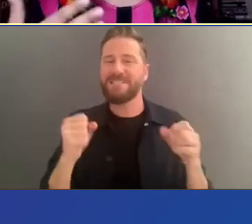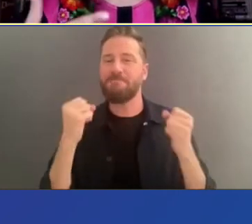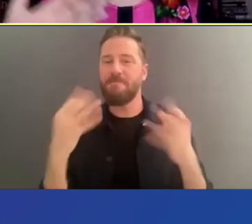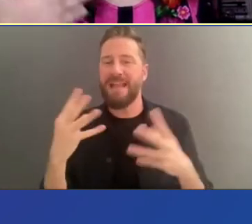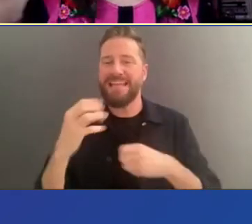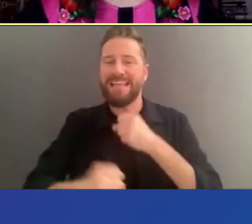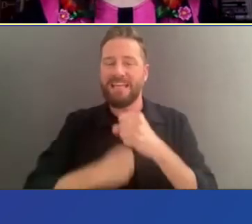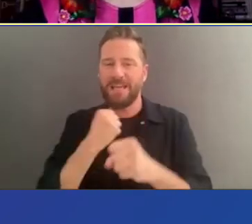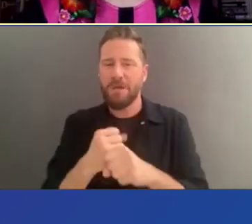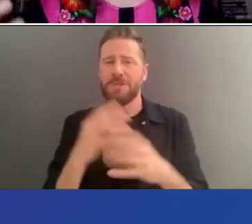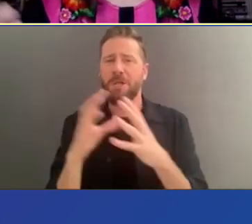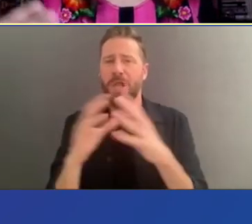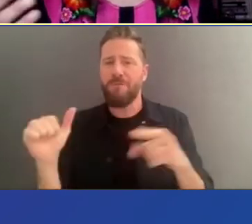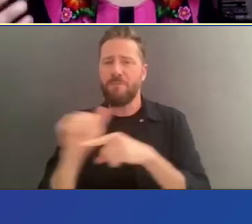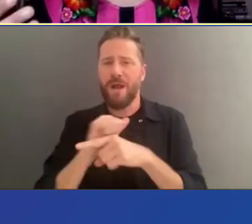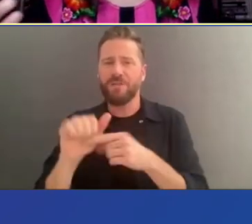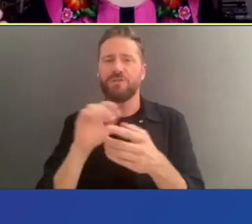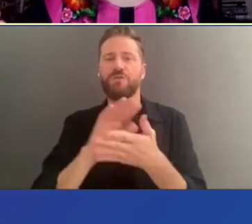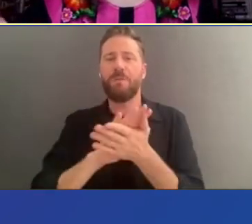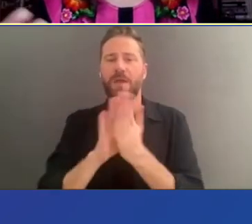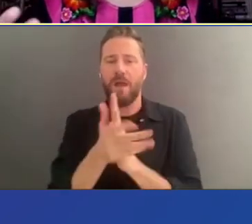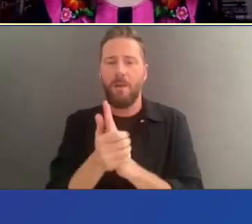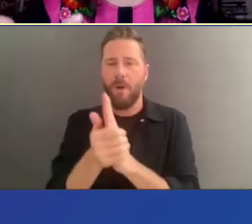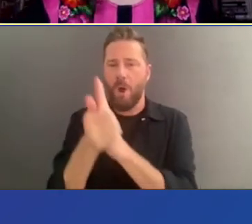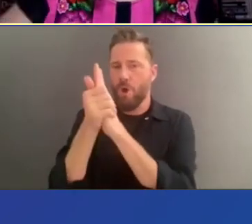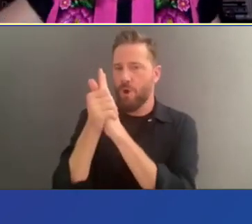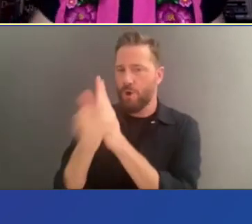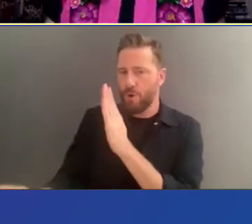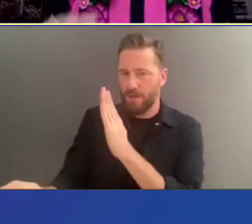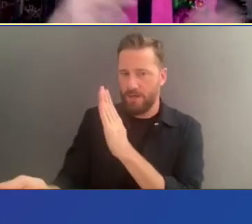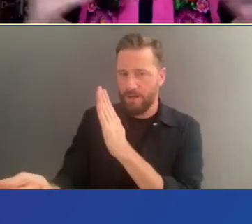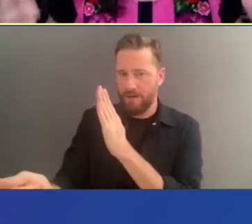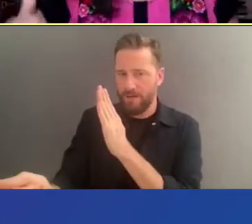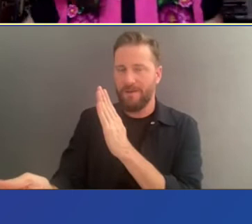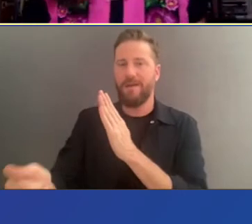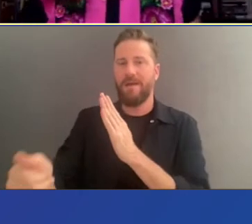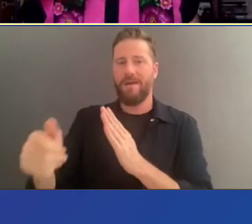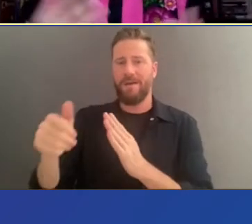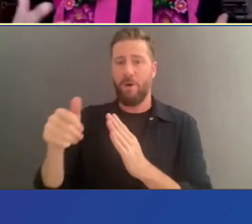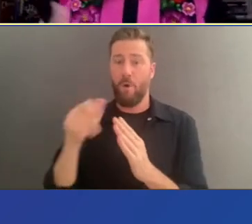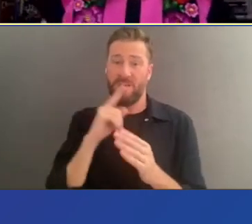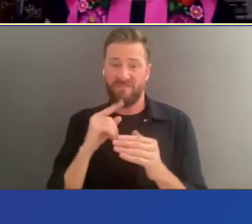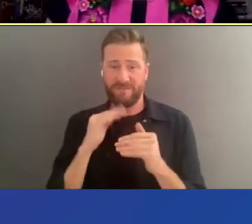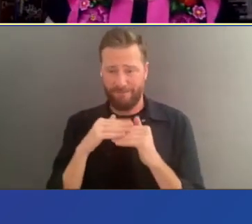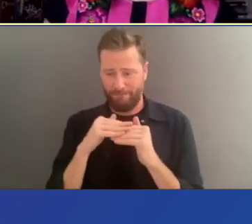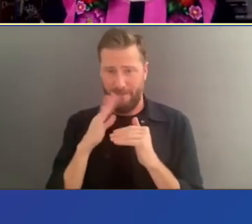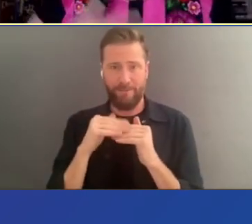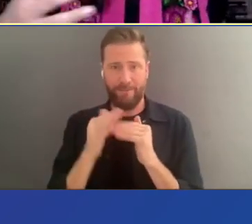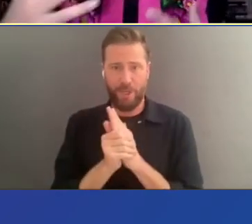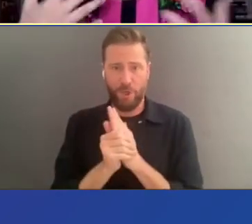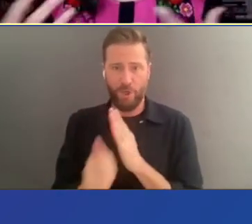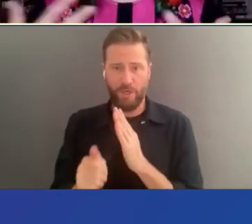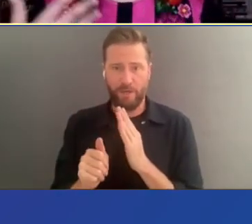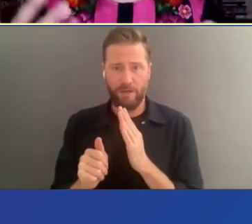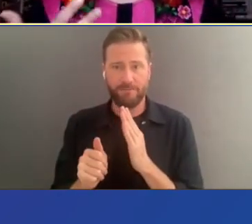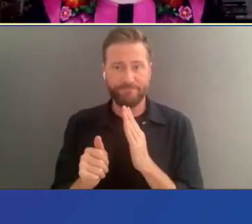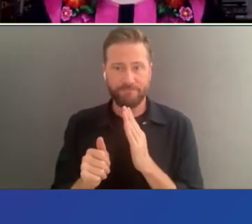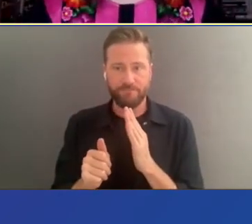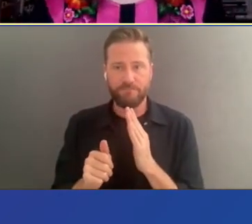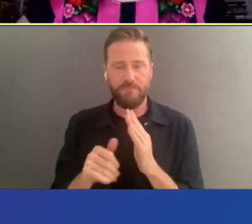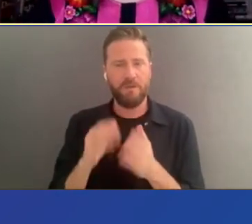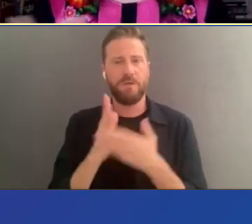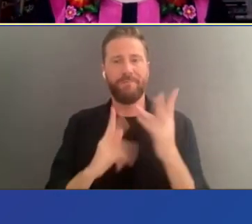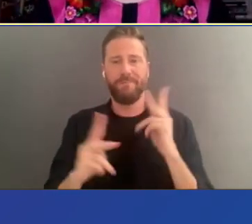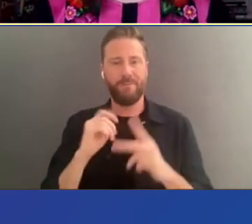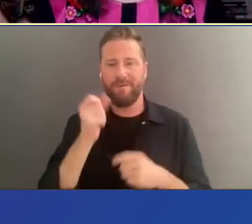to become good at even minimally good at this. So that's something that people sometimes